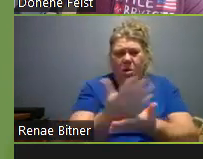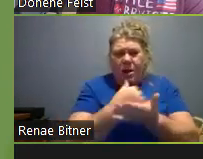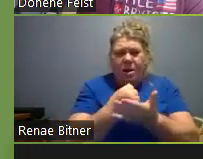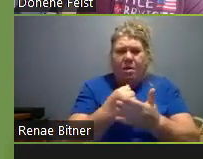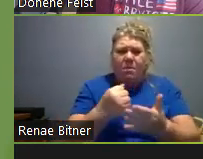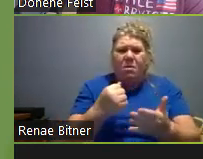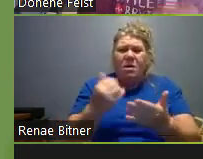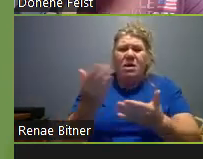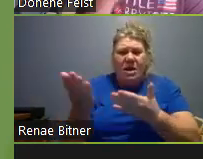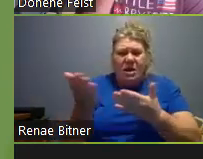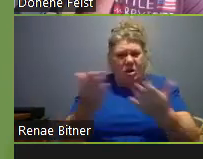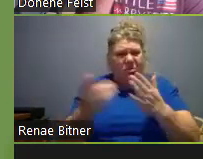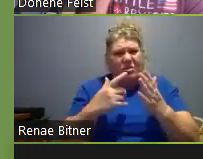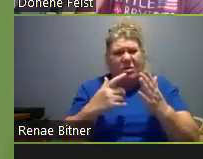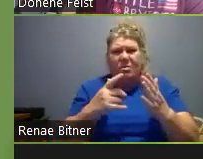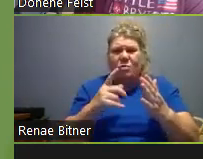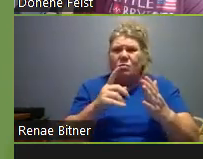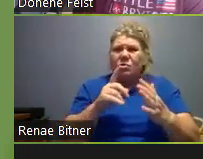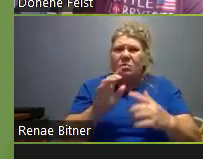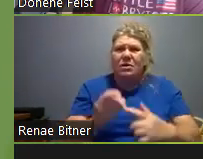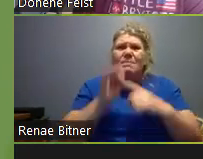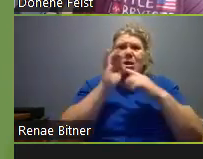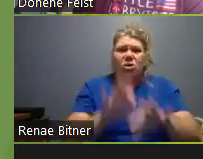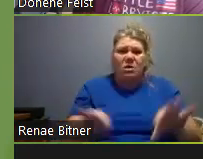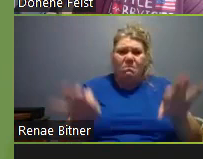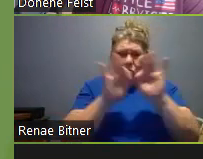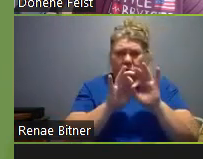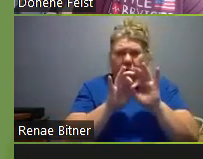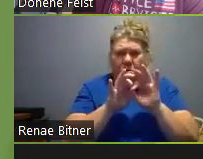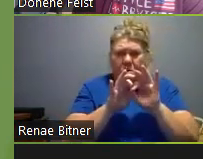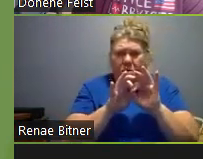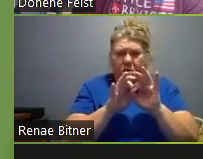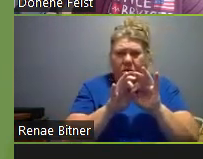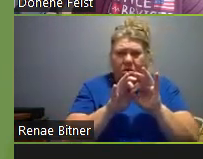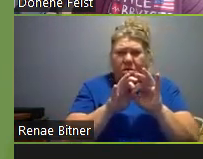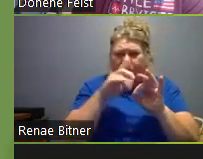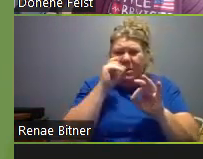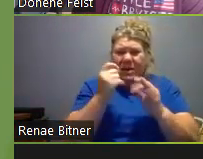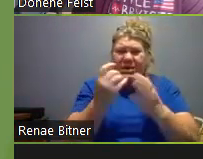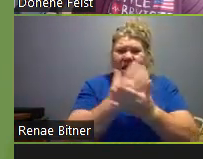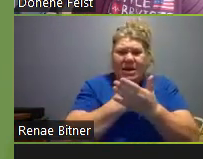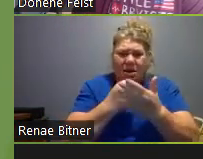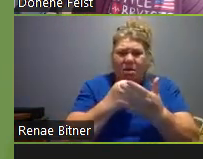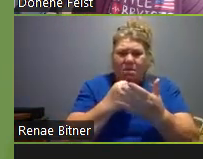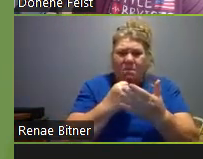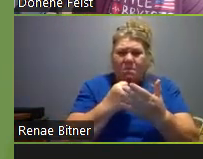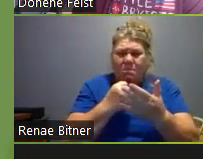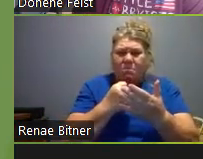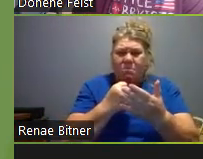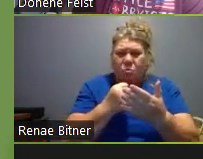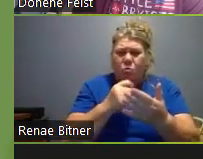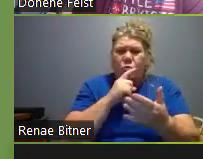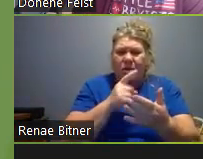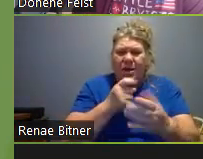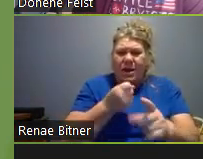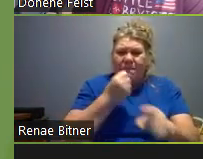services are going to be really needed, so that they the income level makes a big difference with what services that they're able